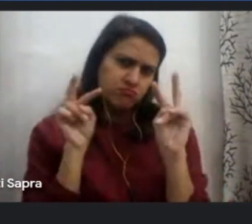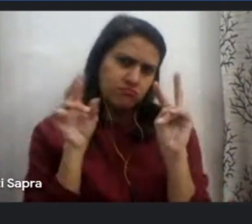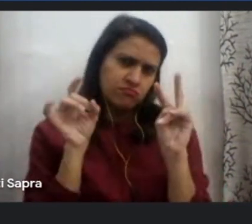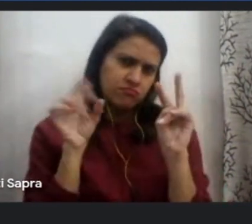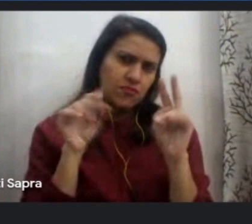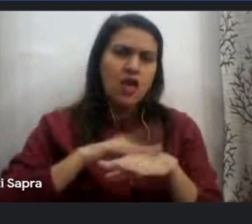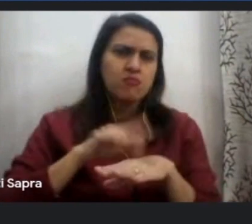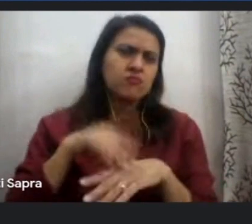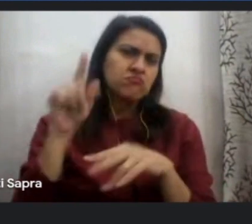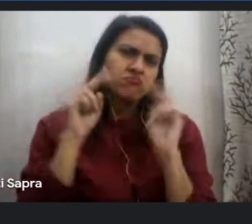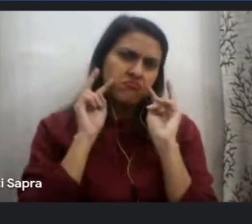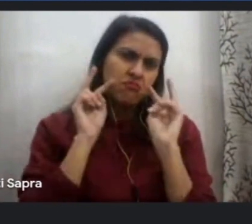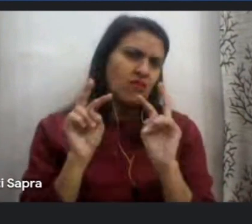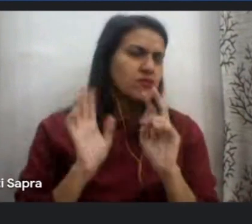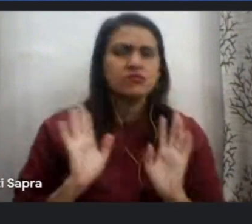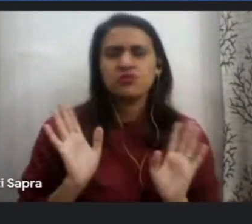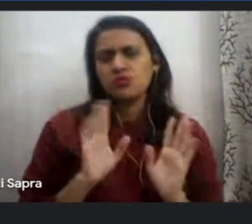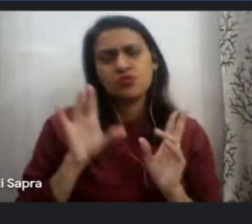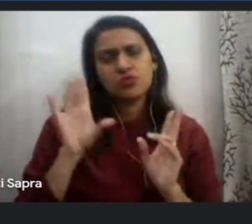experiences, right?